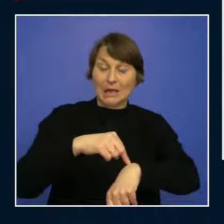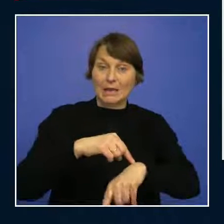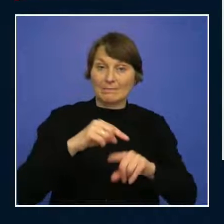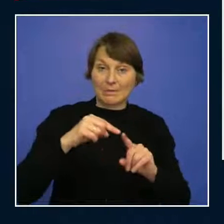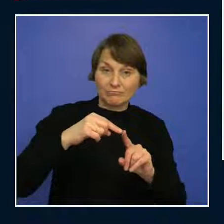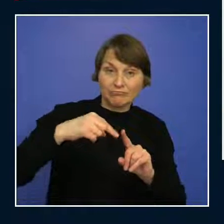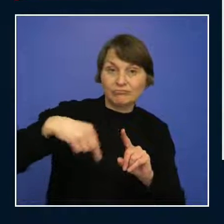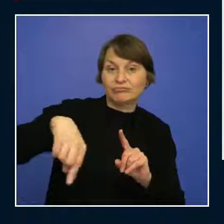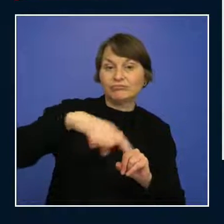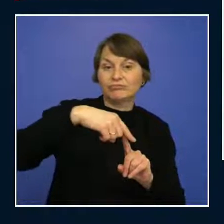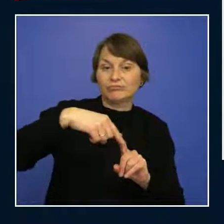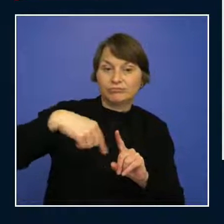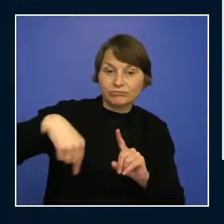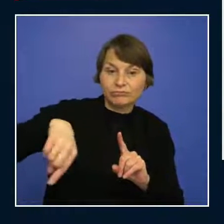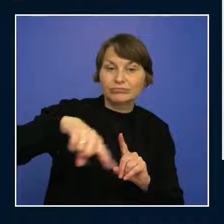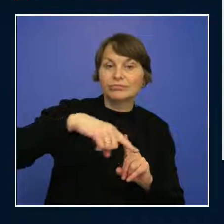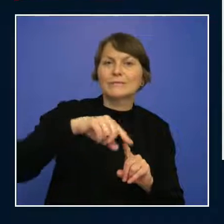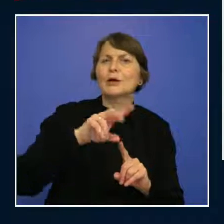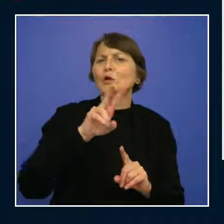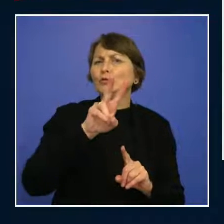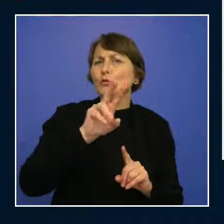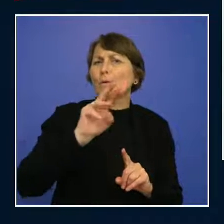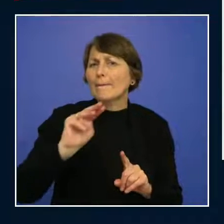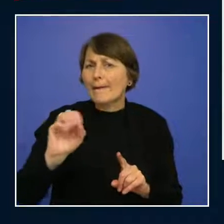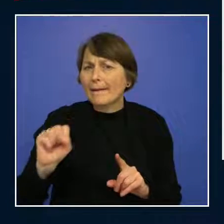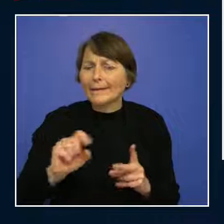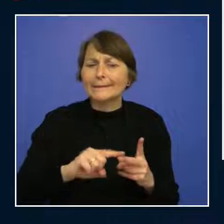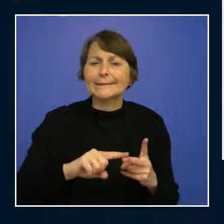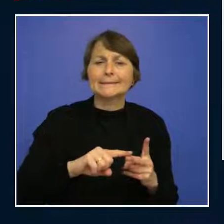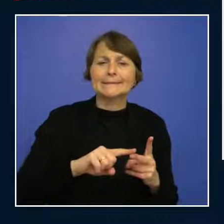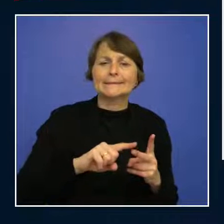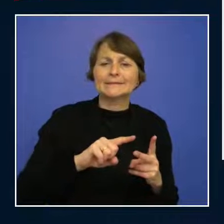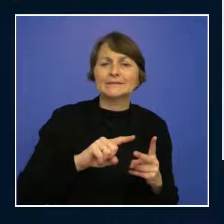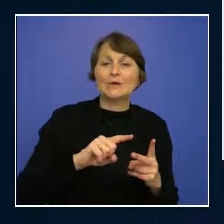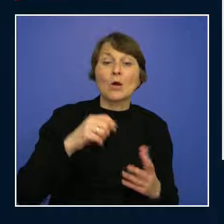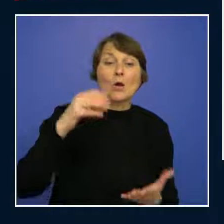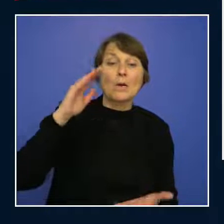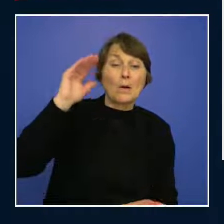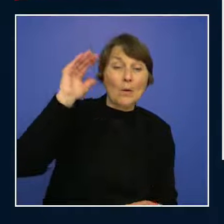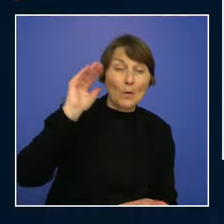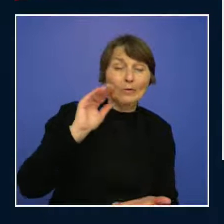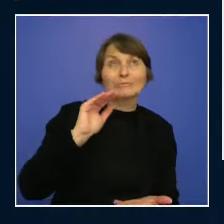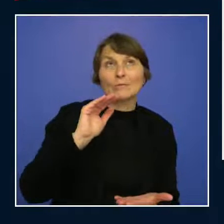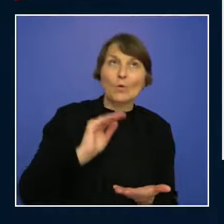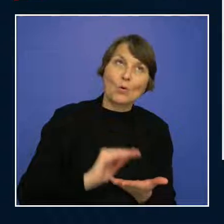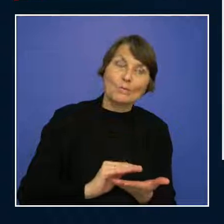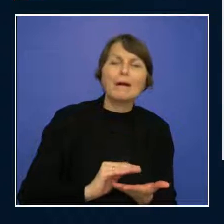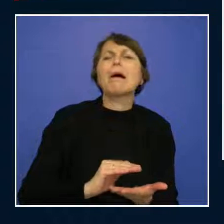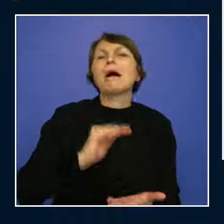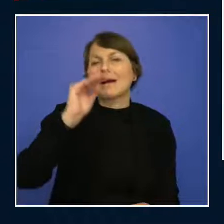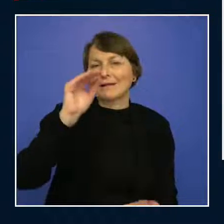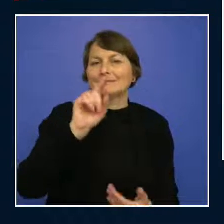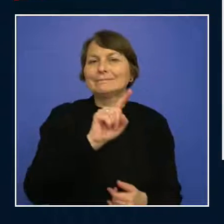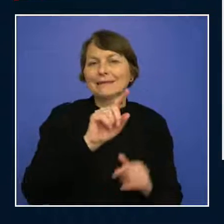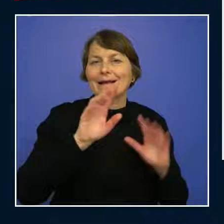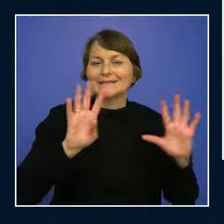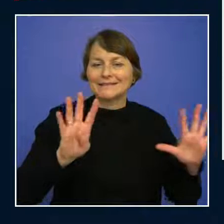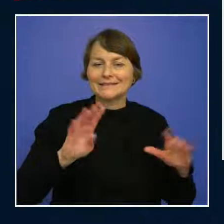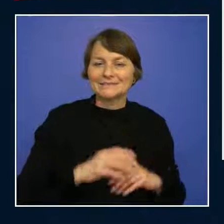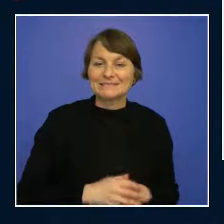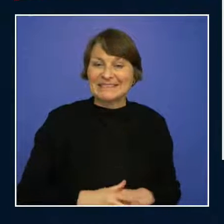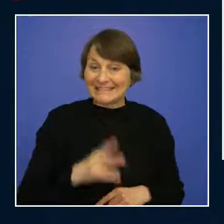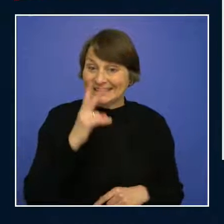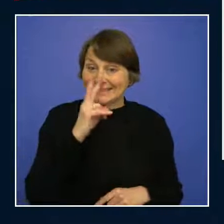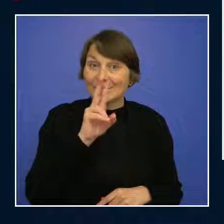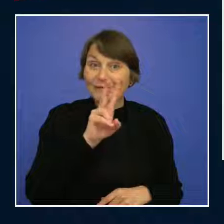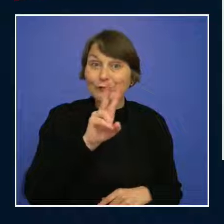2 milliseconds, there's 1 millisecond, and we've got 19 as the lowest or the highest. Virginia doesn't seem to be working at all,